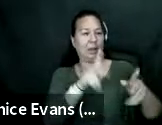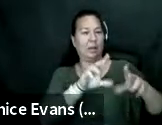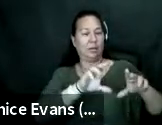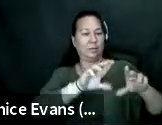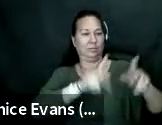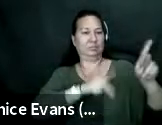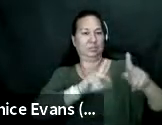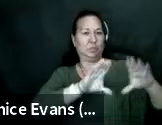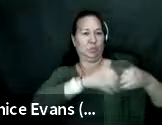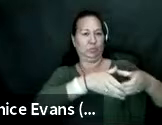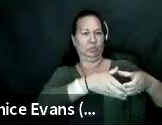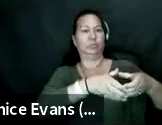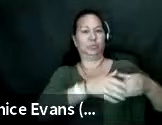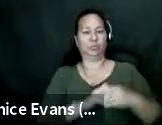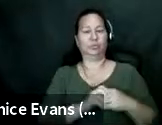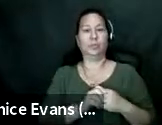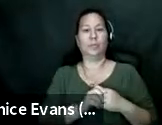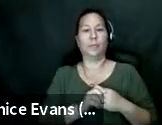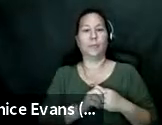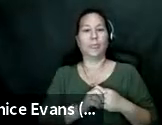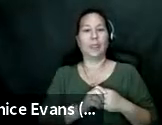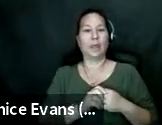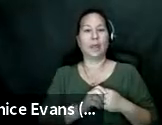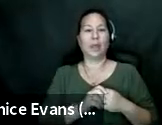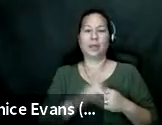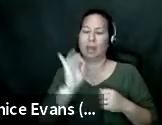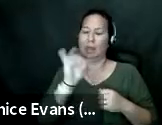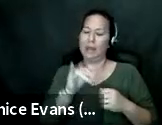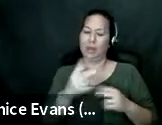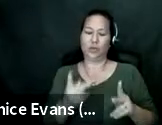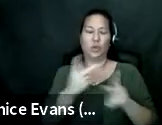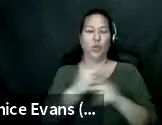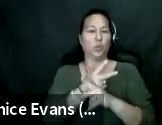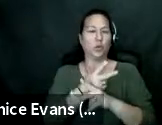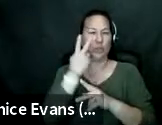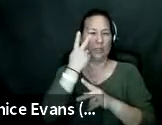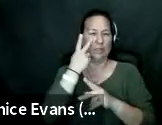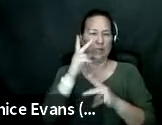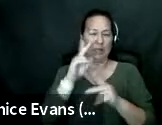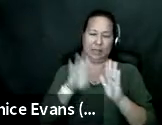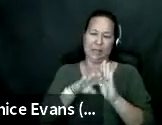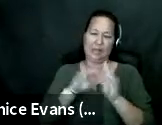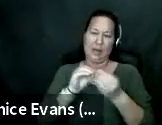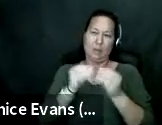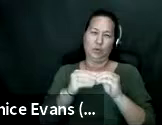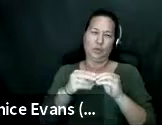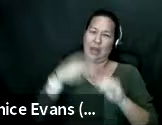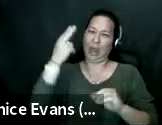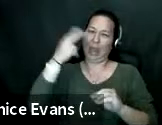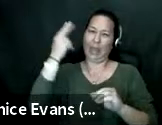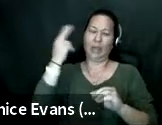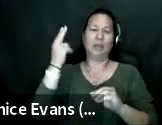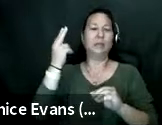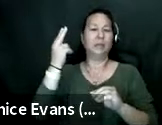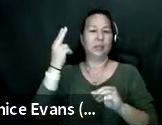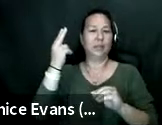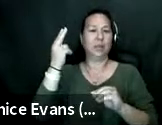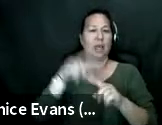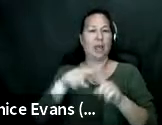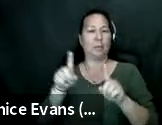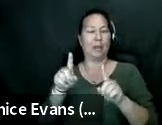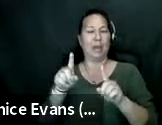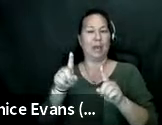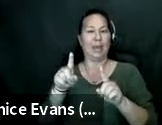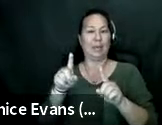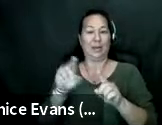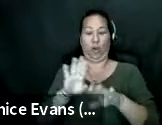pandemic, especially when it was at its worst. And then again, you can see here on the far right that we're at very low